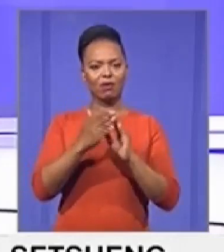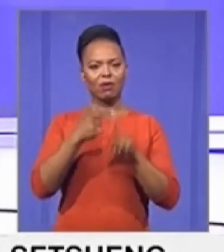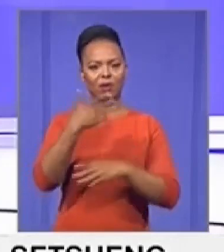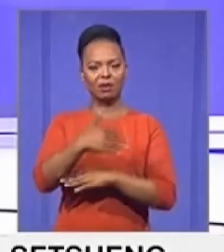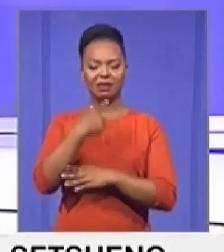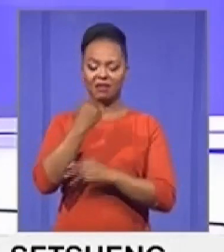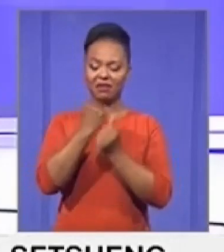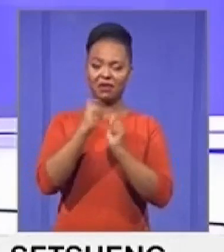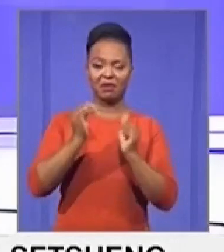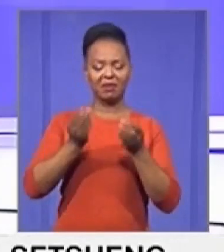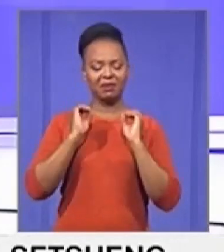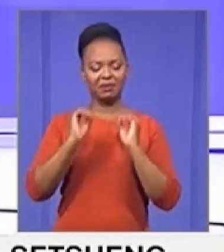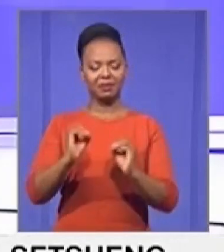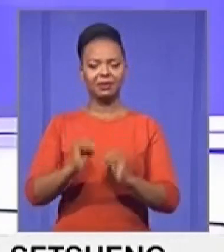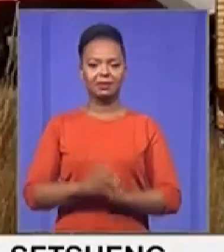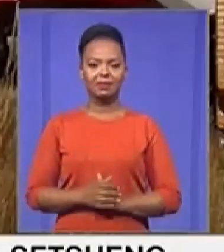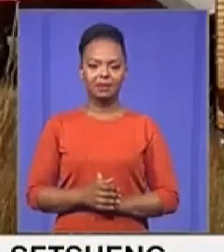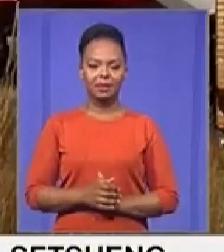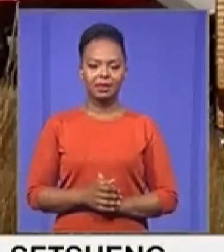tokoloho